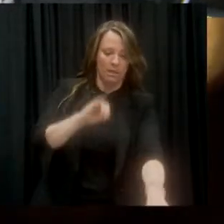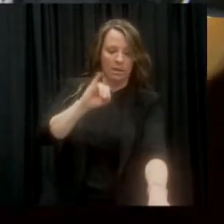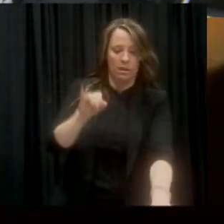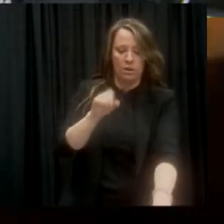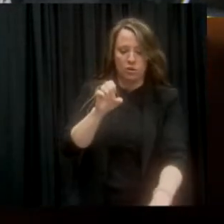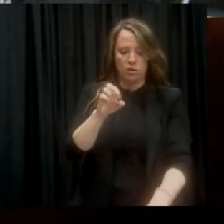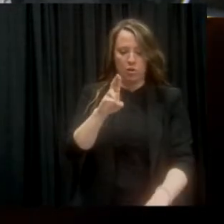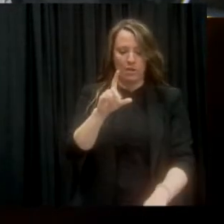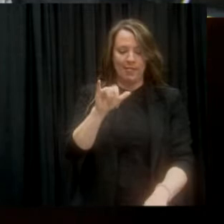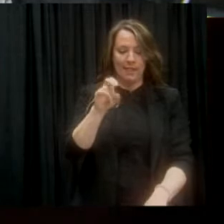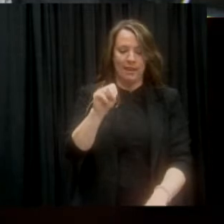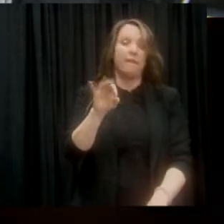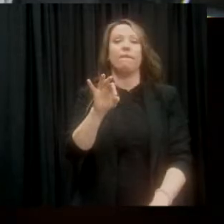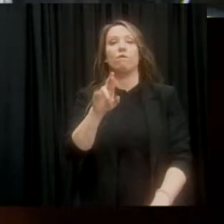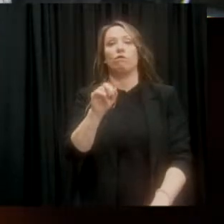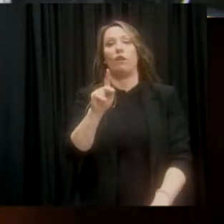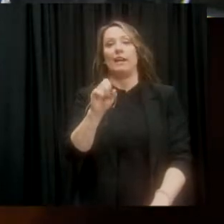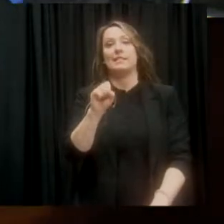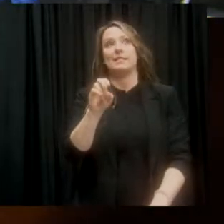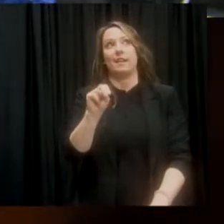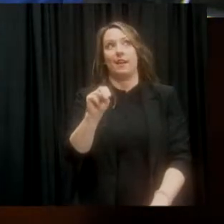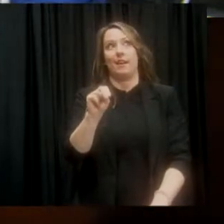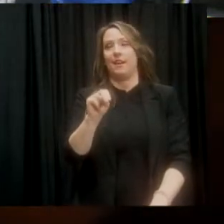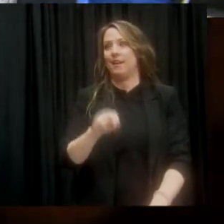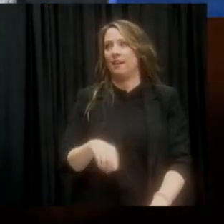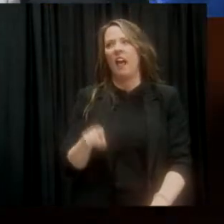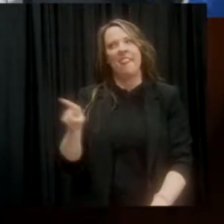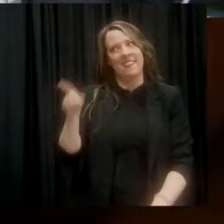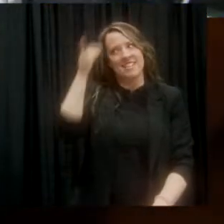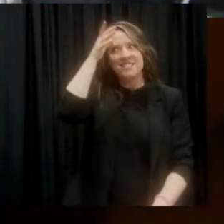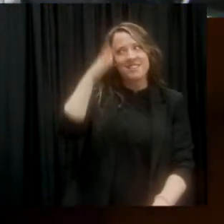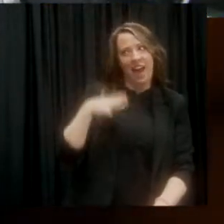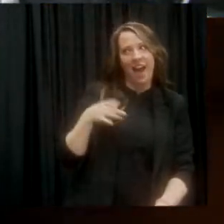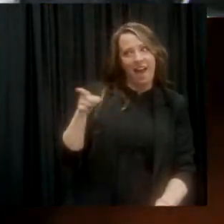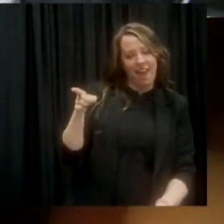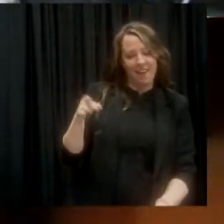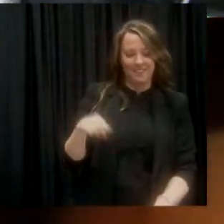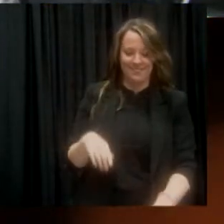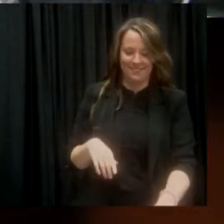Geraldine Frankson. This guy.